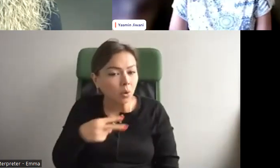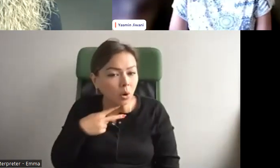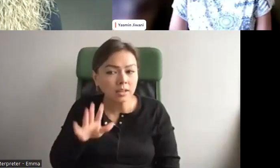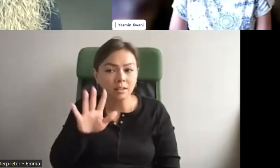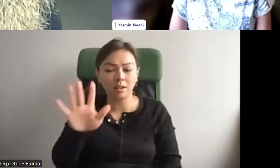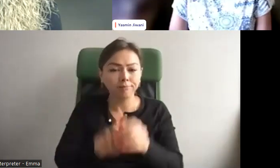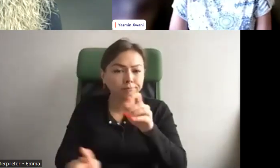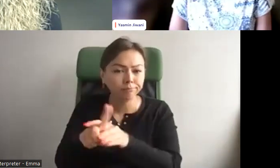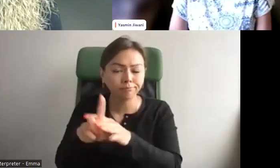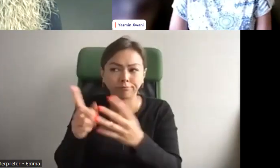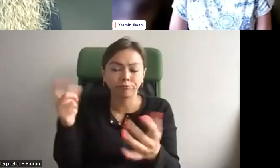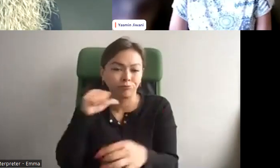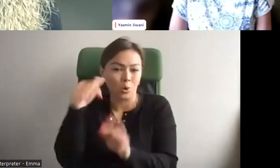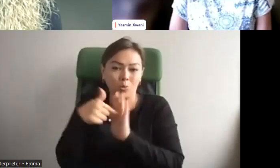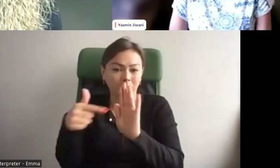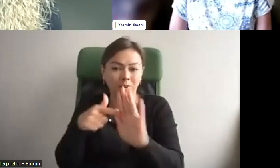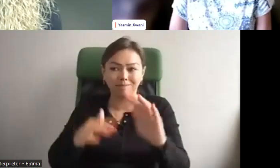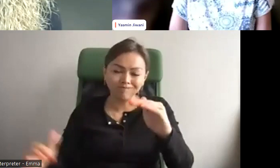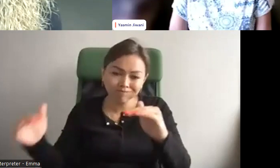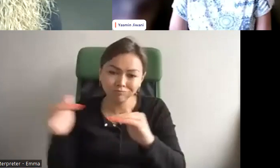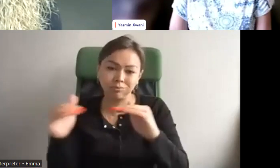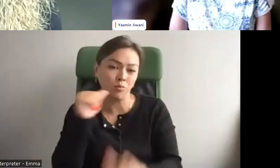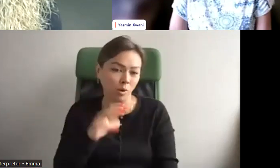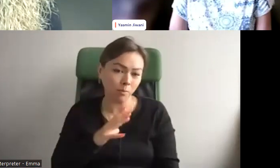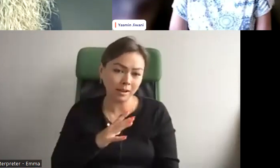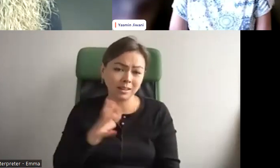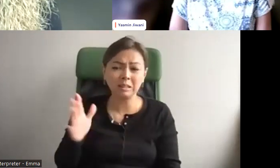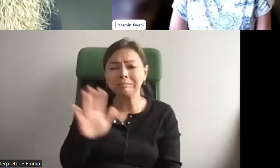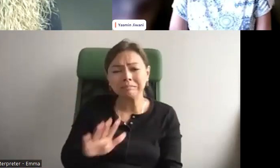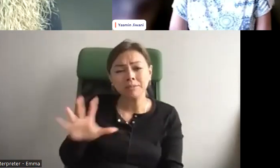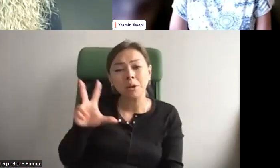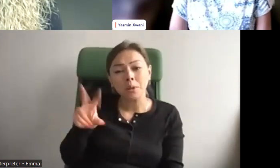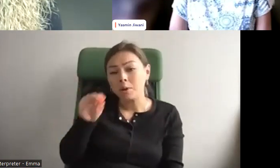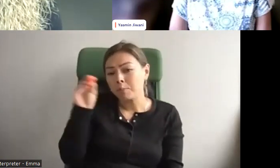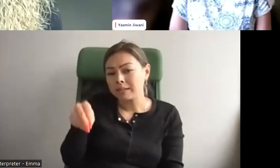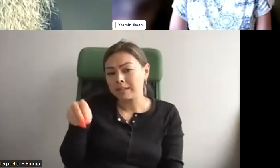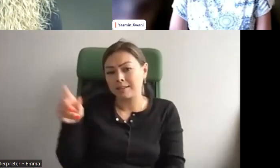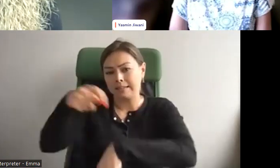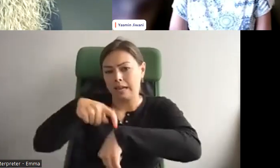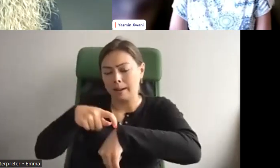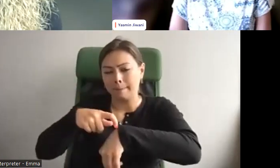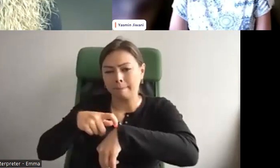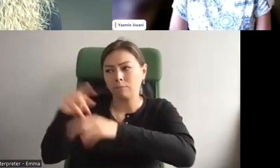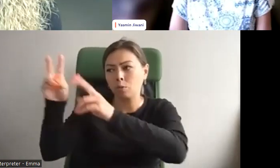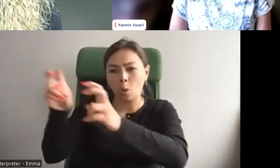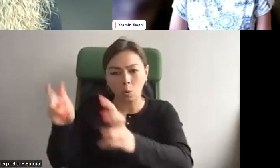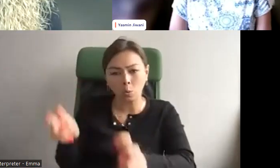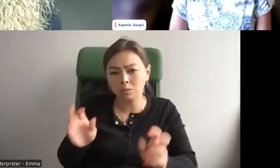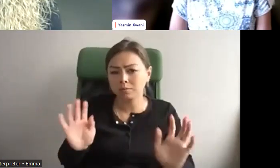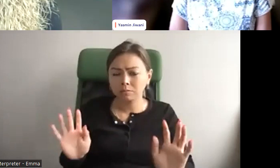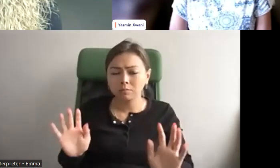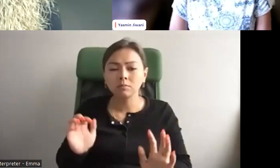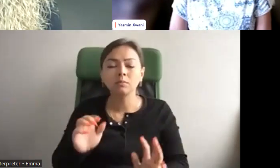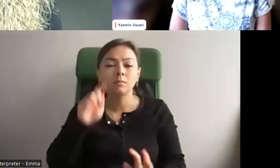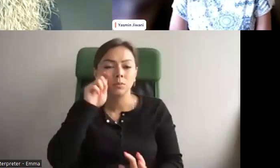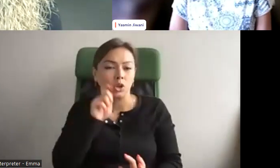underrepresented. We're being quoted about 30% of the time. Our gender gap tracker, I'll send the link in a minute, I